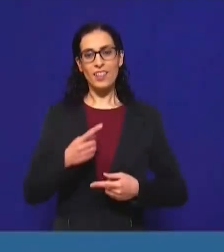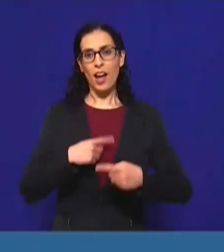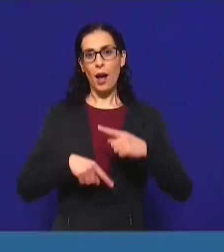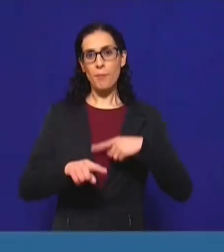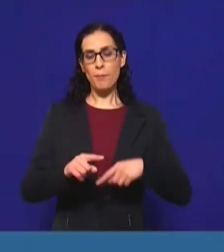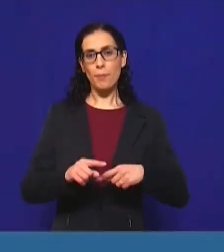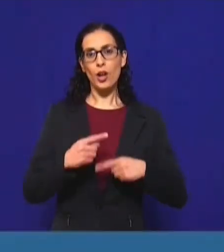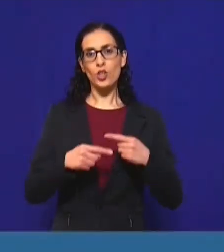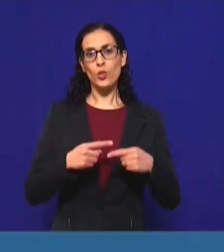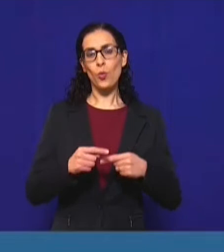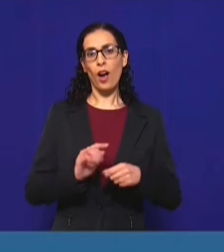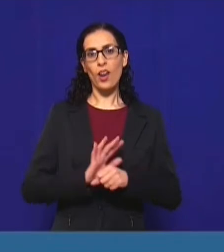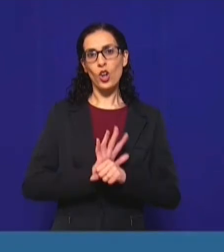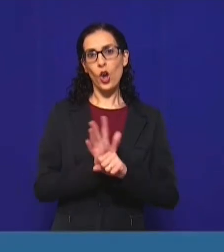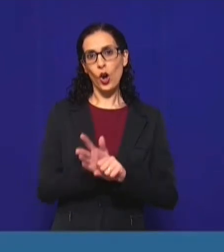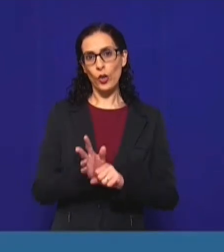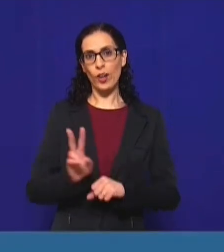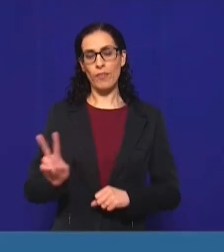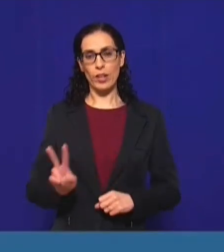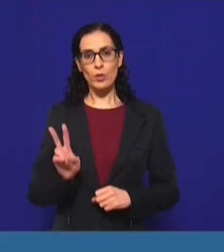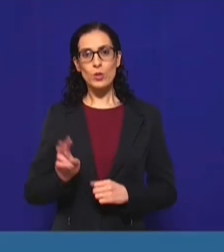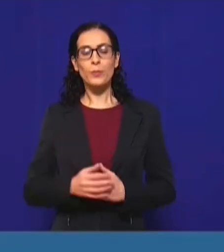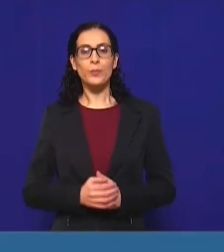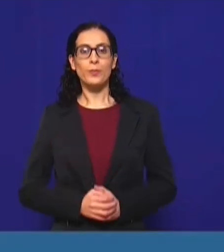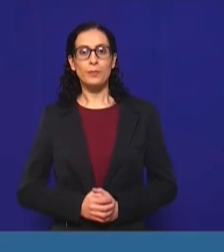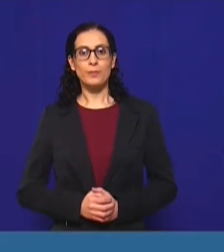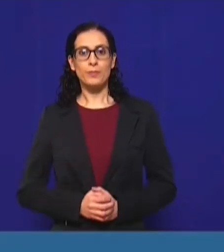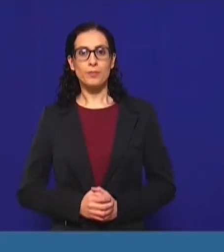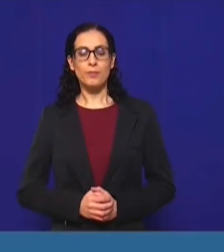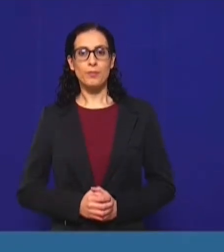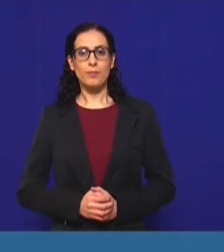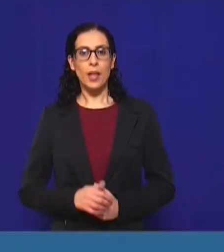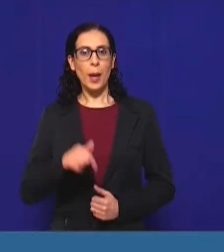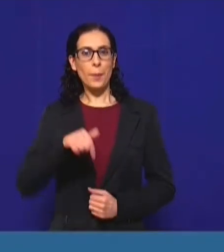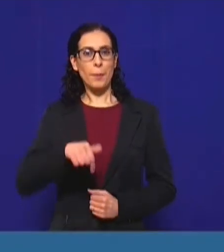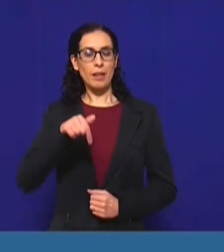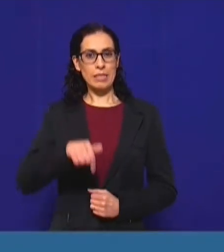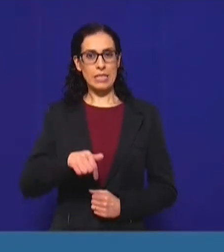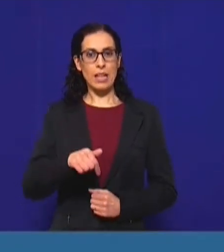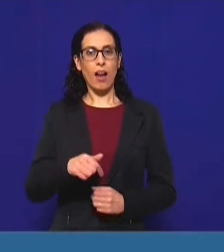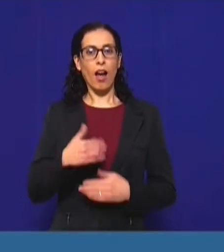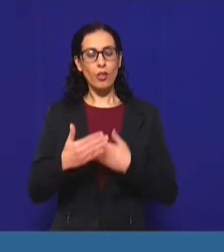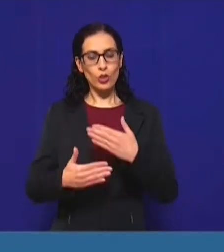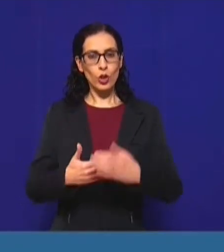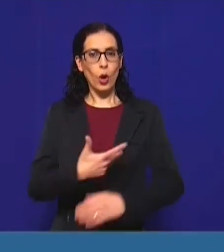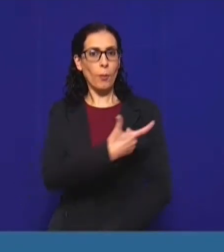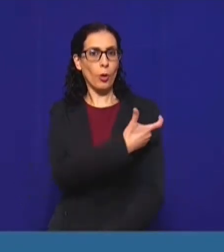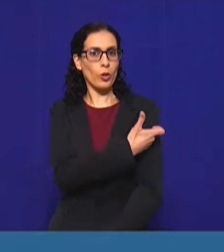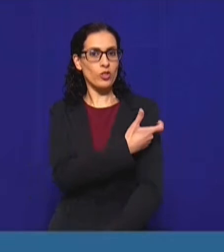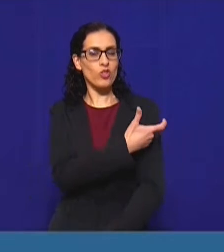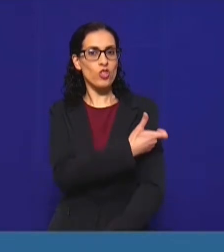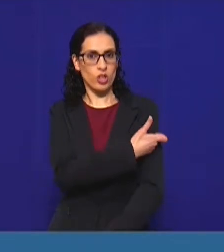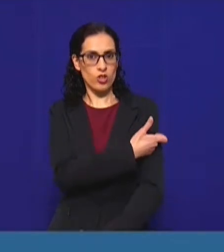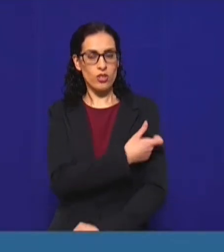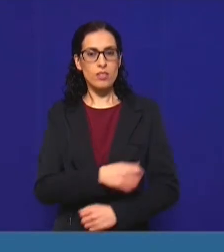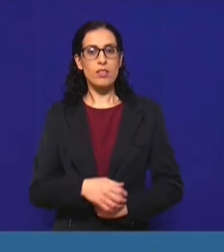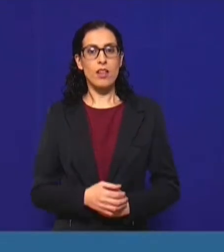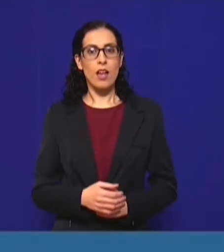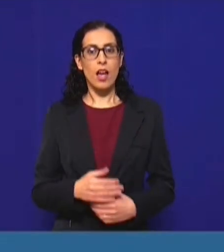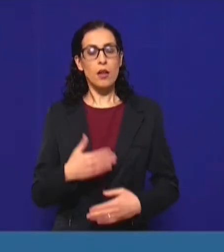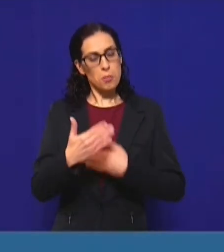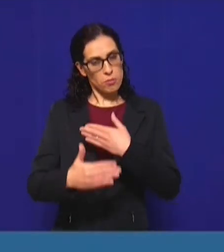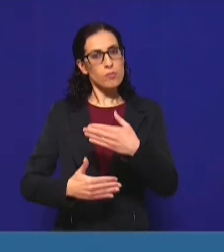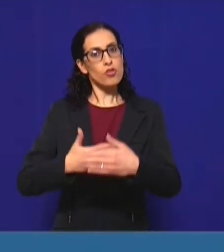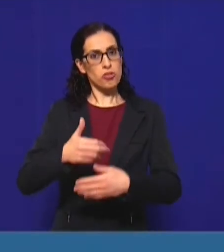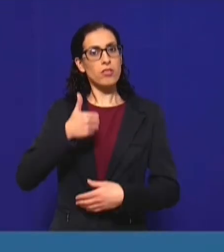dan il-bulletin mediku dwar il-COVID. Bħalissa għaddejjin bit-tilqim tagħna li huwa qiegħed jimxi